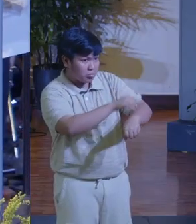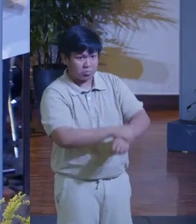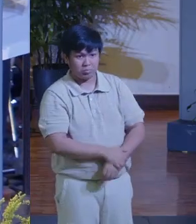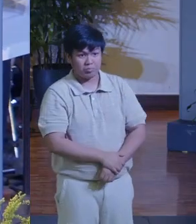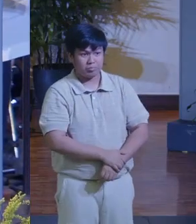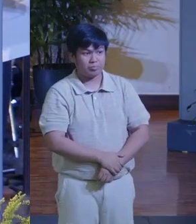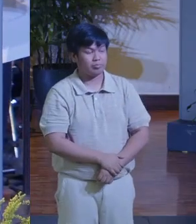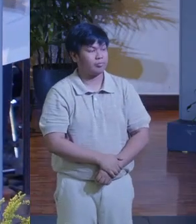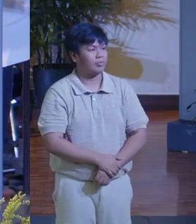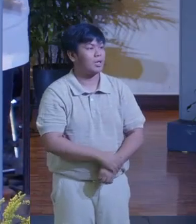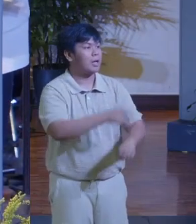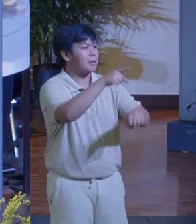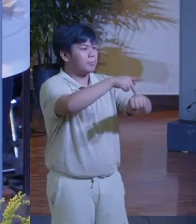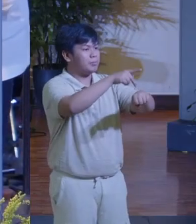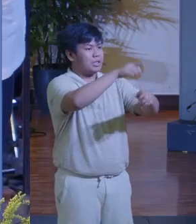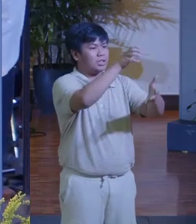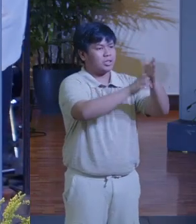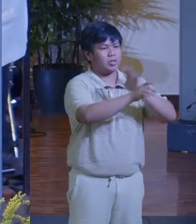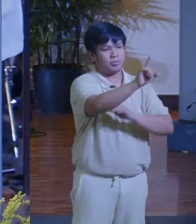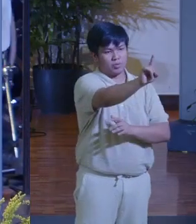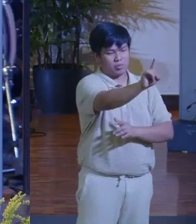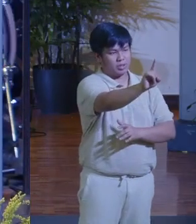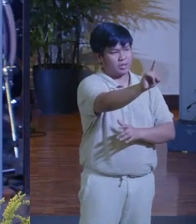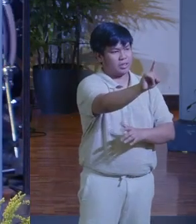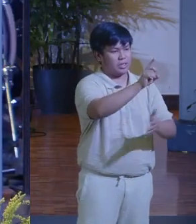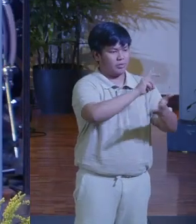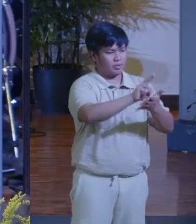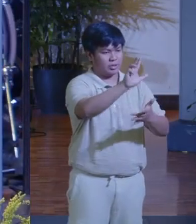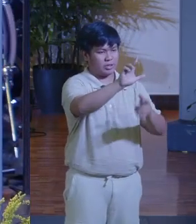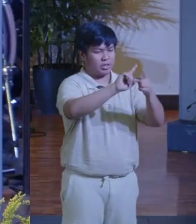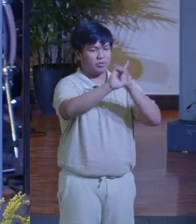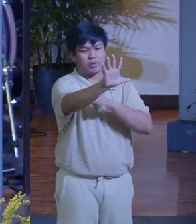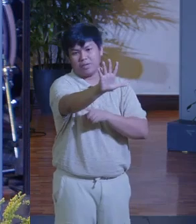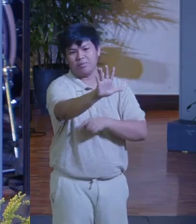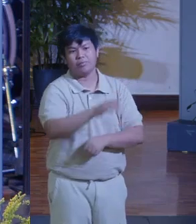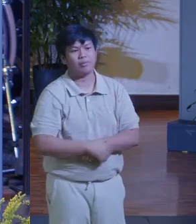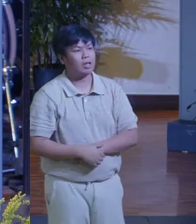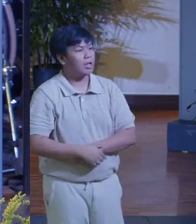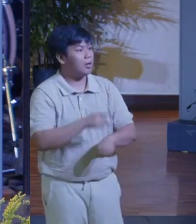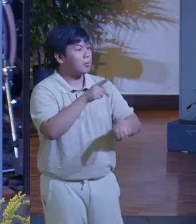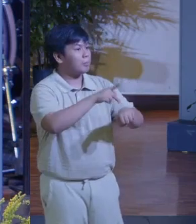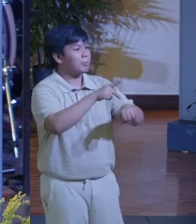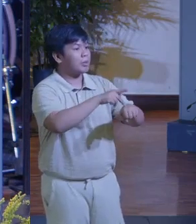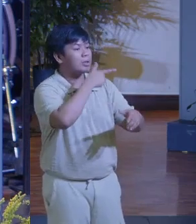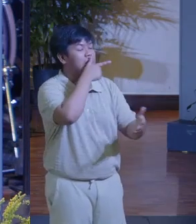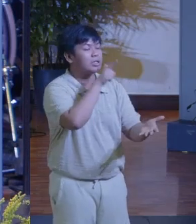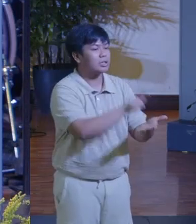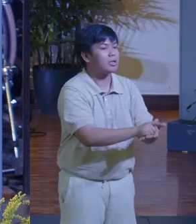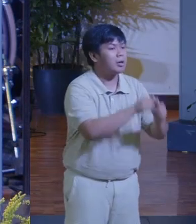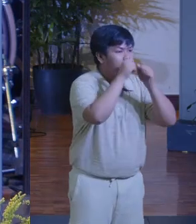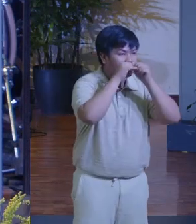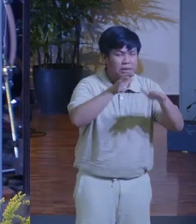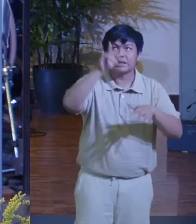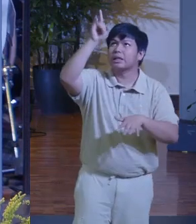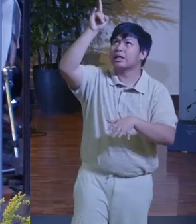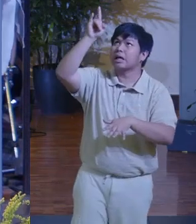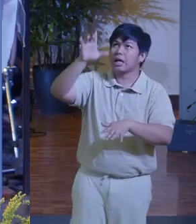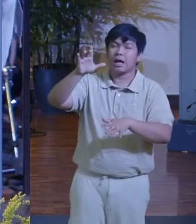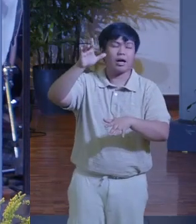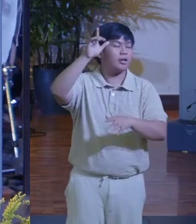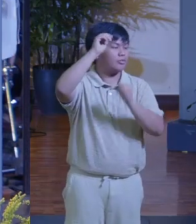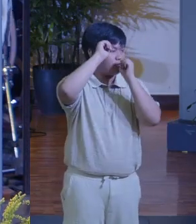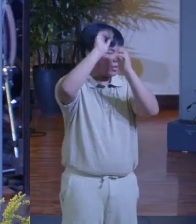Peter, sabi niya sa 1 Peter chapter 1, verses 3 to 5. Blessed be the God and Father of our Lord